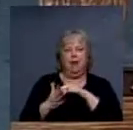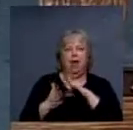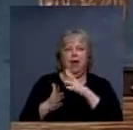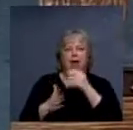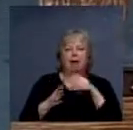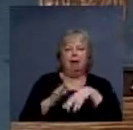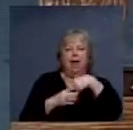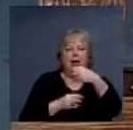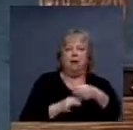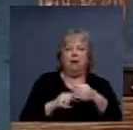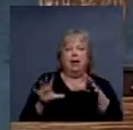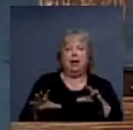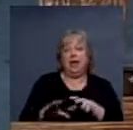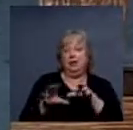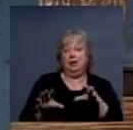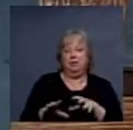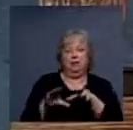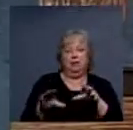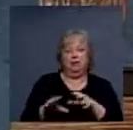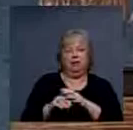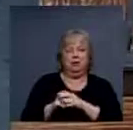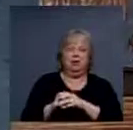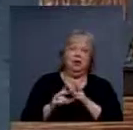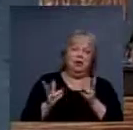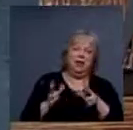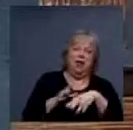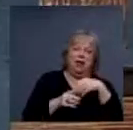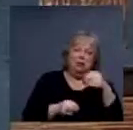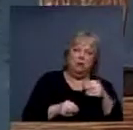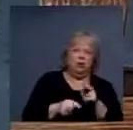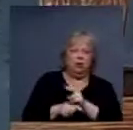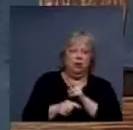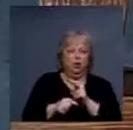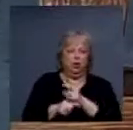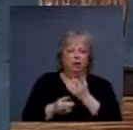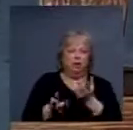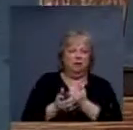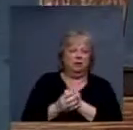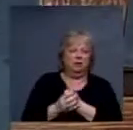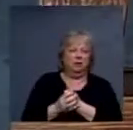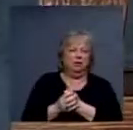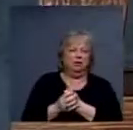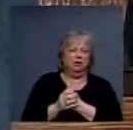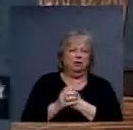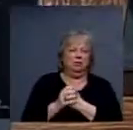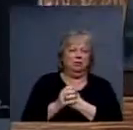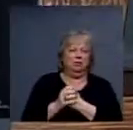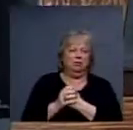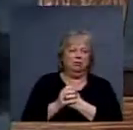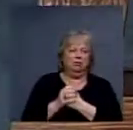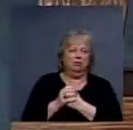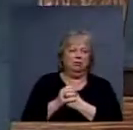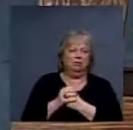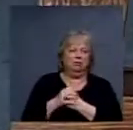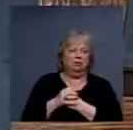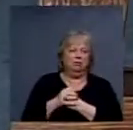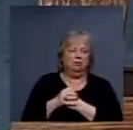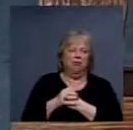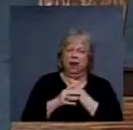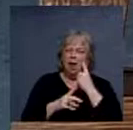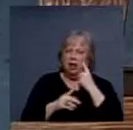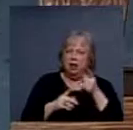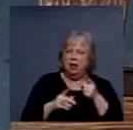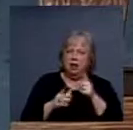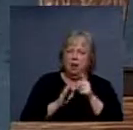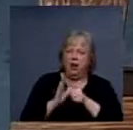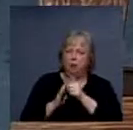outdoor activities, you know, the outdoor use. I think their operation is from 7